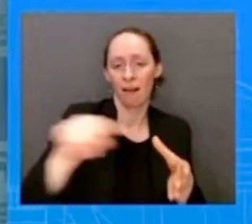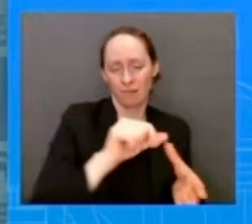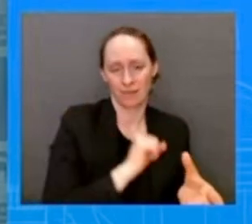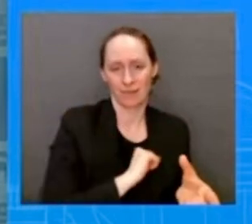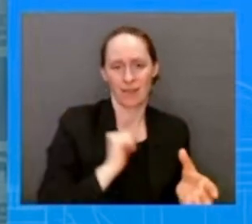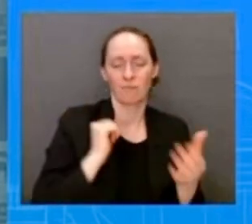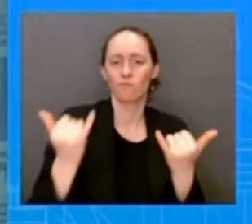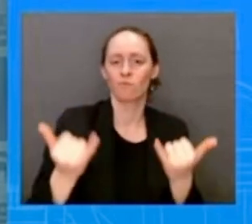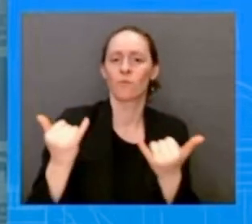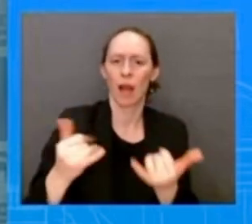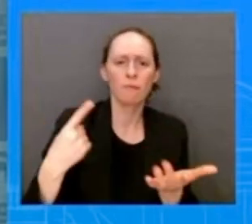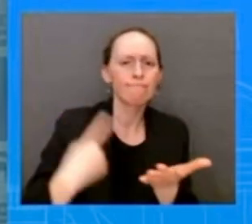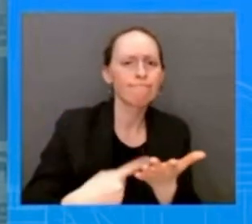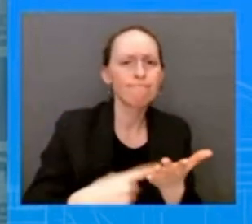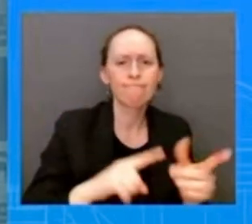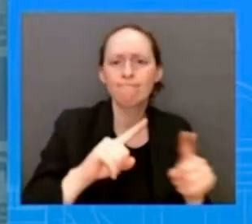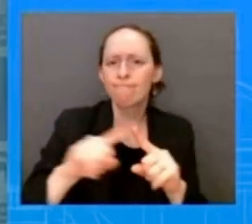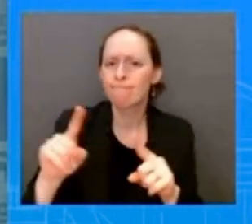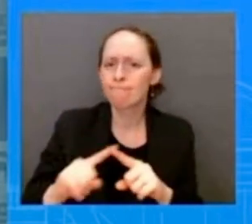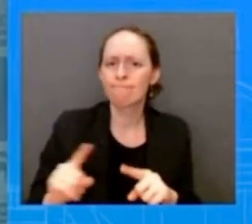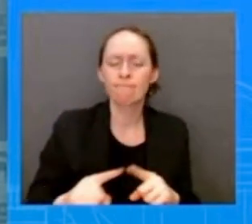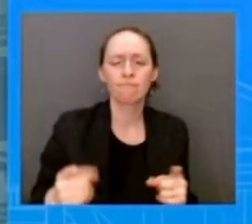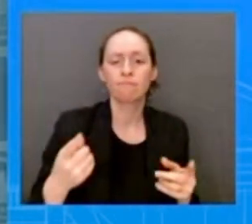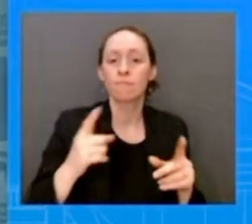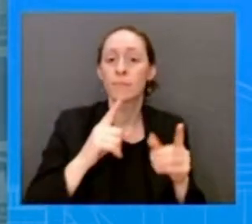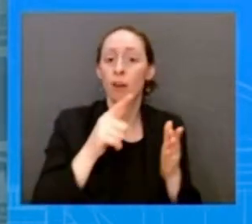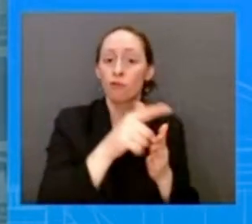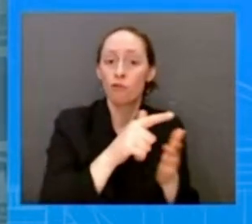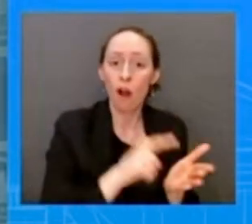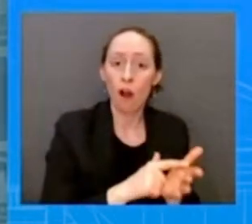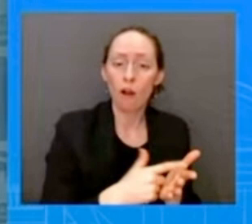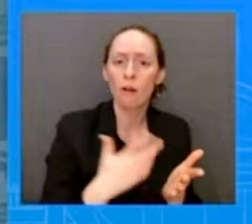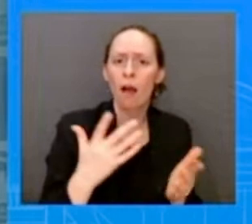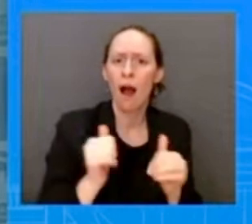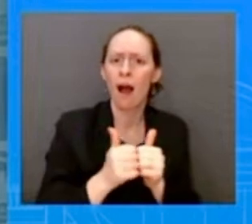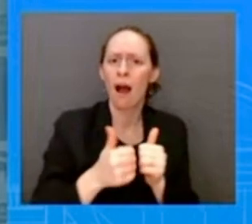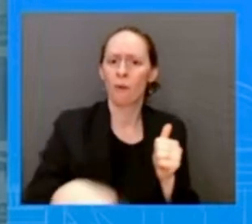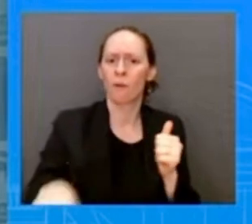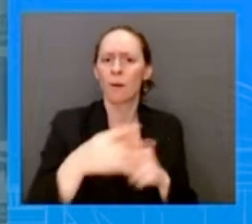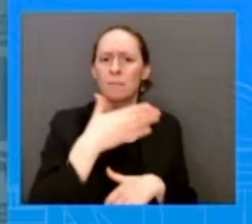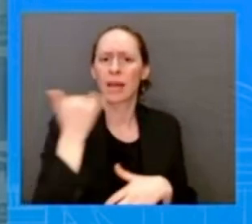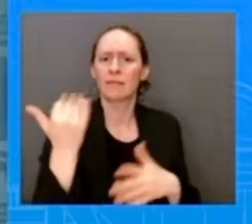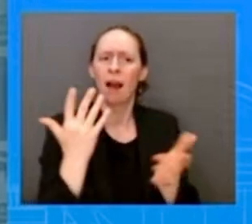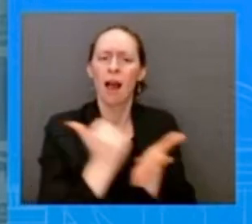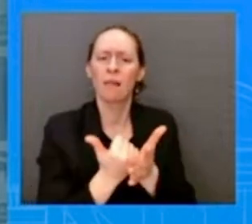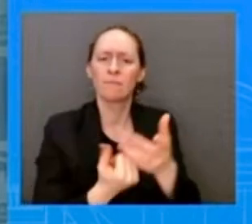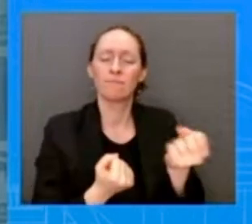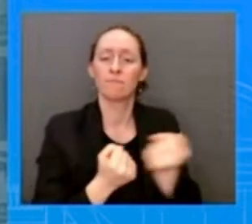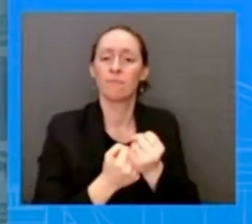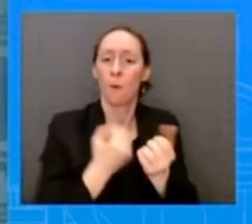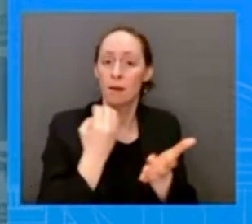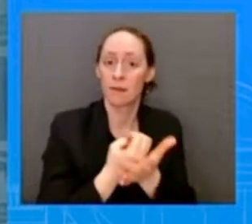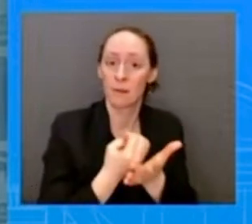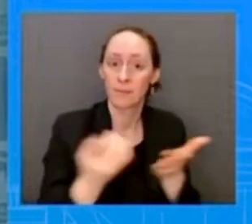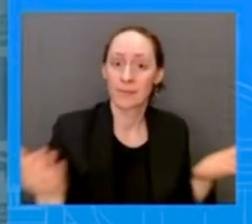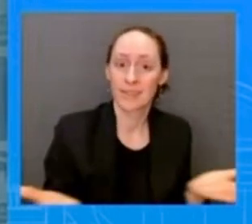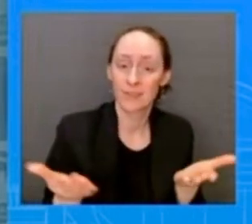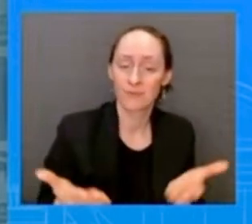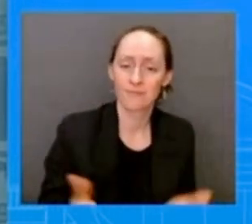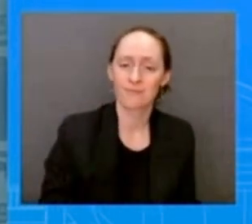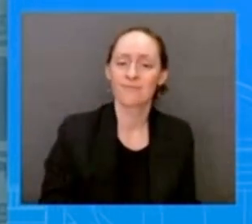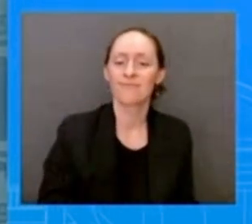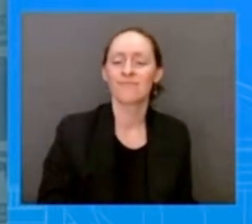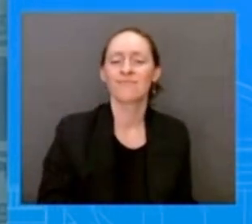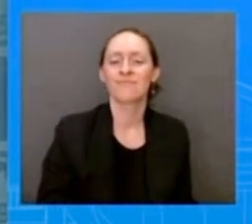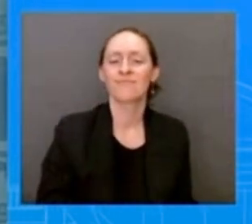the economy and build an economy, as the President has said many times, from the bottom up, middle out. So they talked about an array of issues,